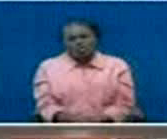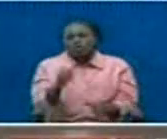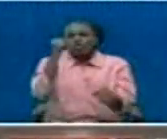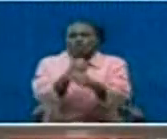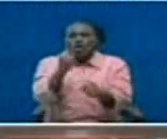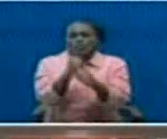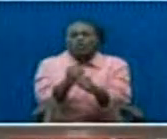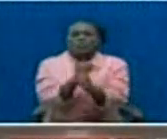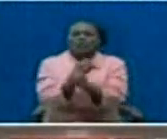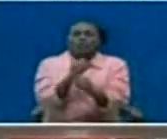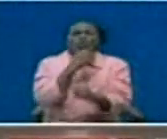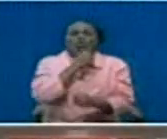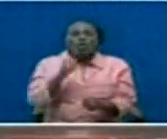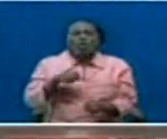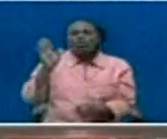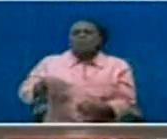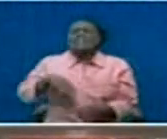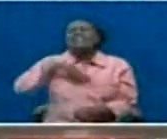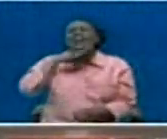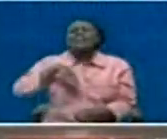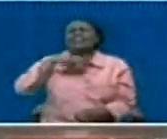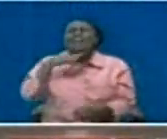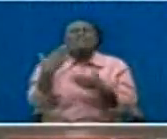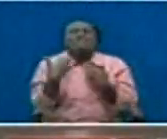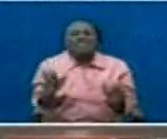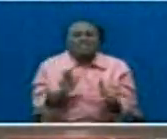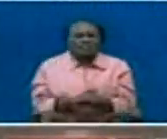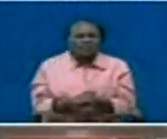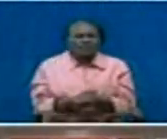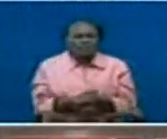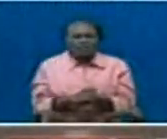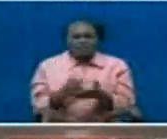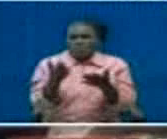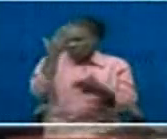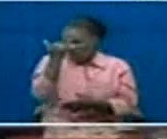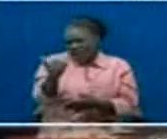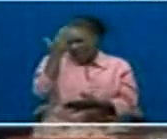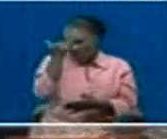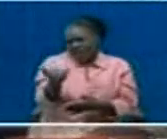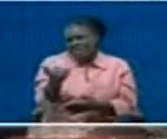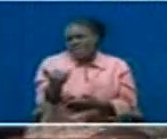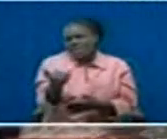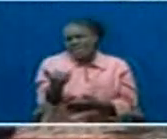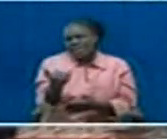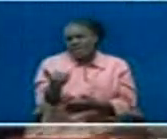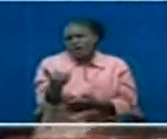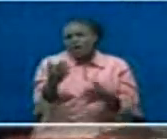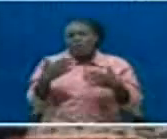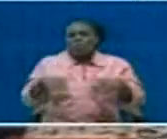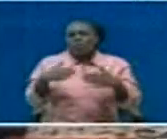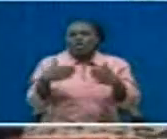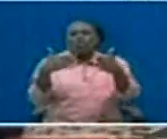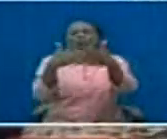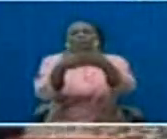Hawana kazi. Nafikiri was saying, wanaume ndio wamekufa battery. I don't know what has happened to them. Because now, why? Well, how can our population